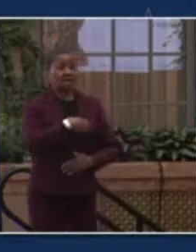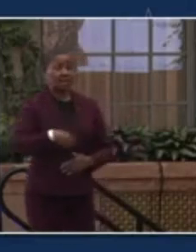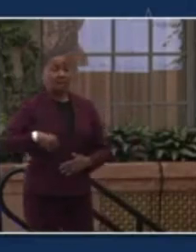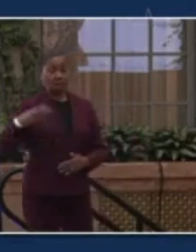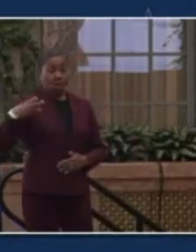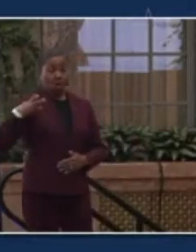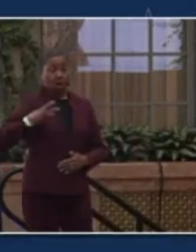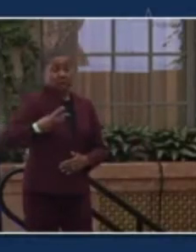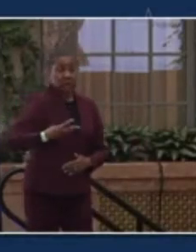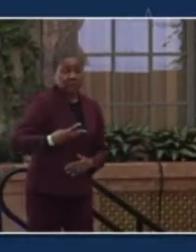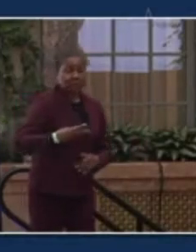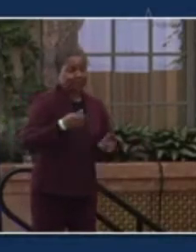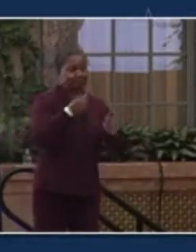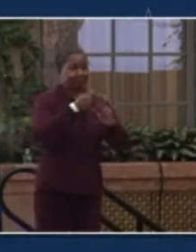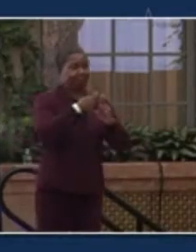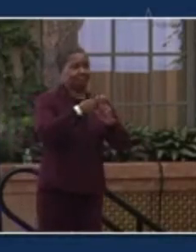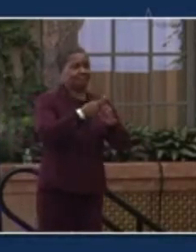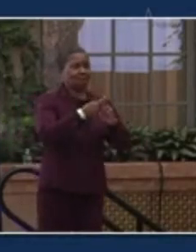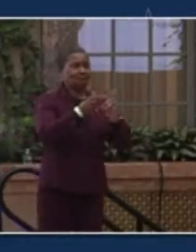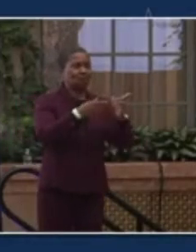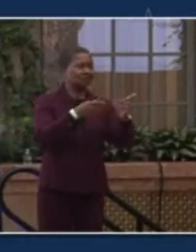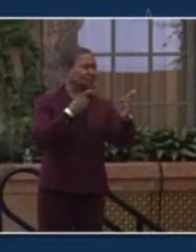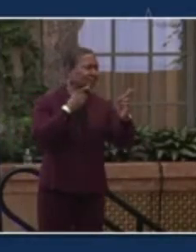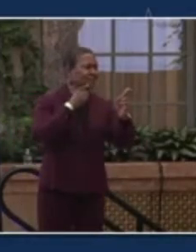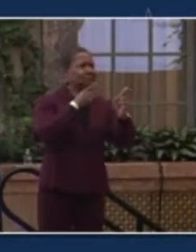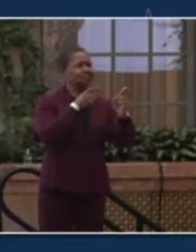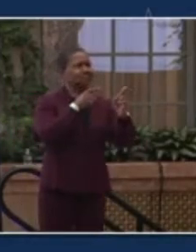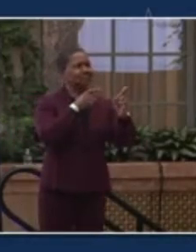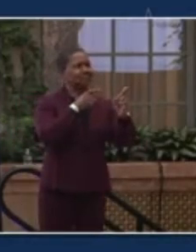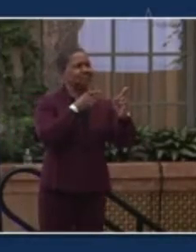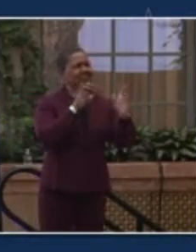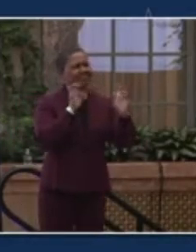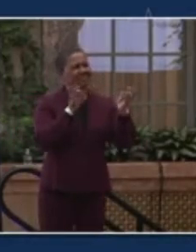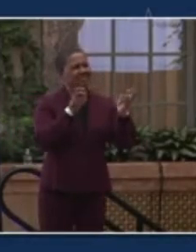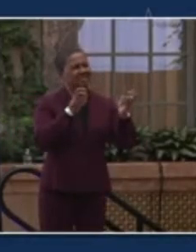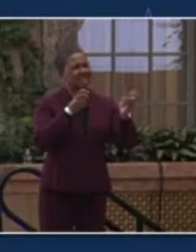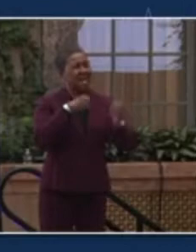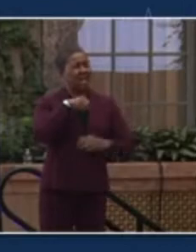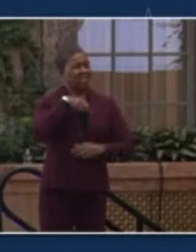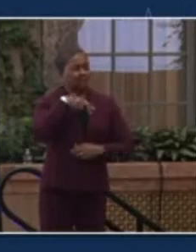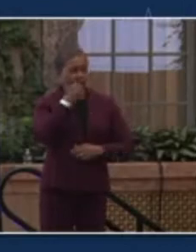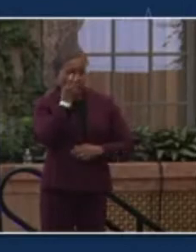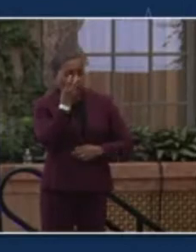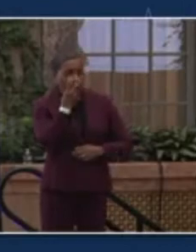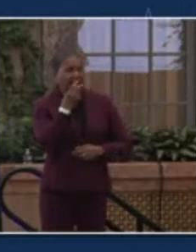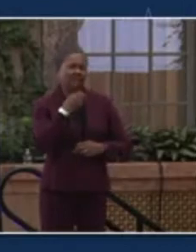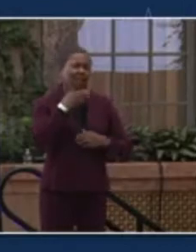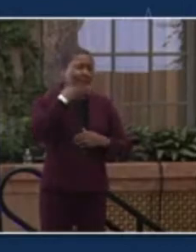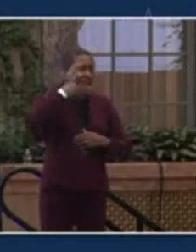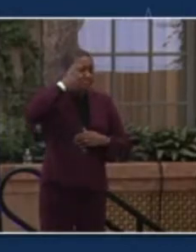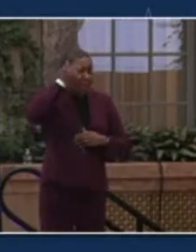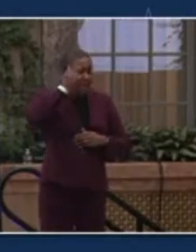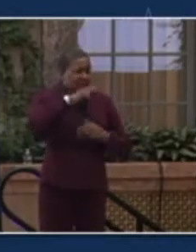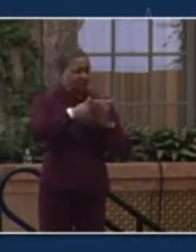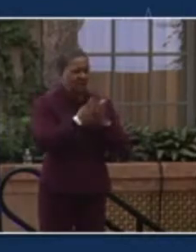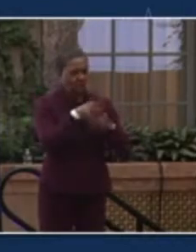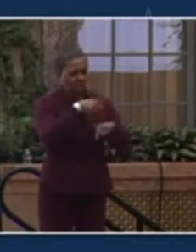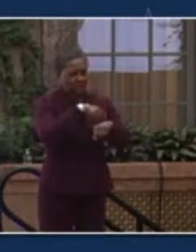Washington was the GOAT, the greatest of all